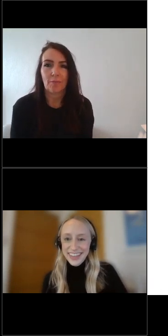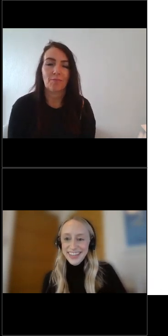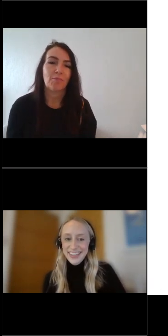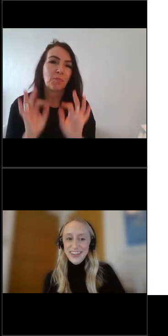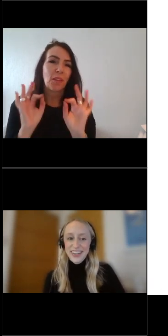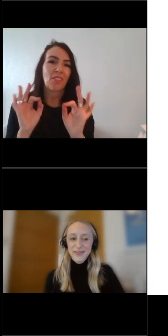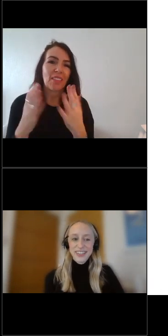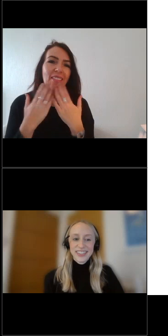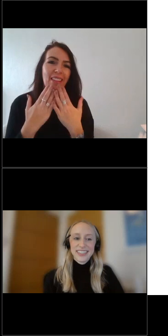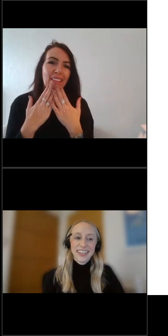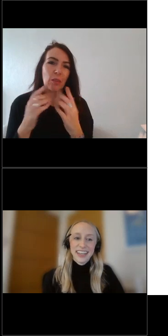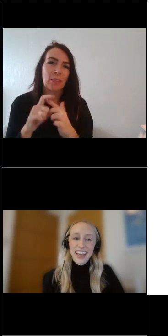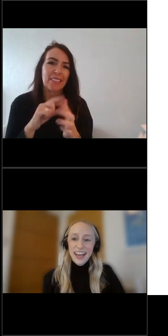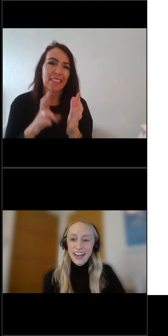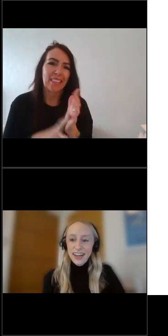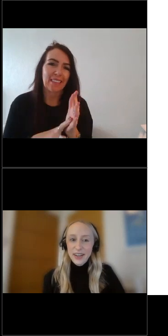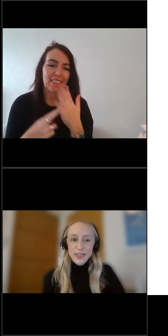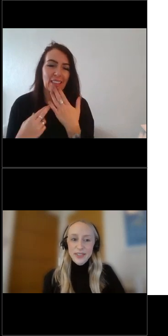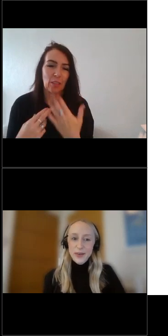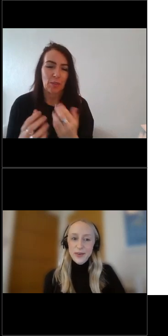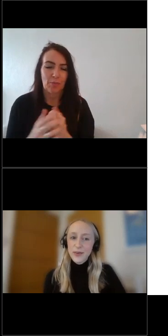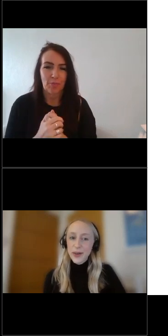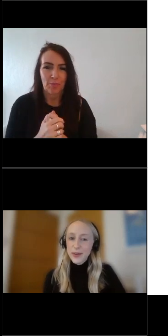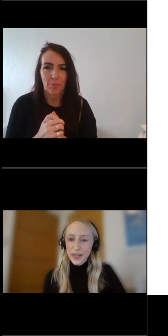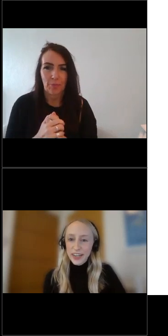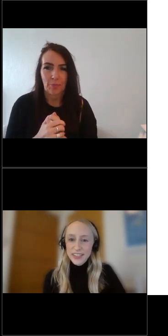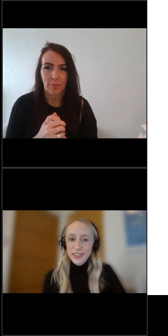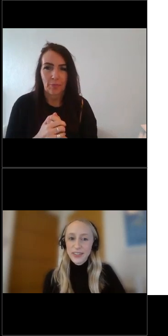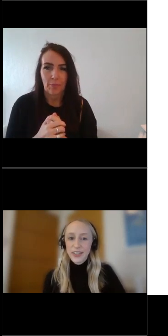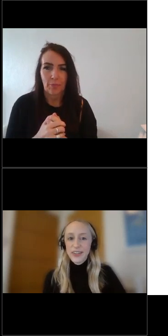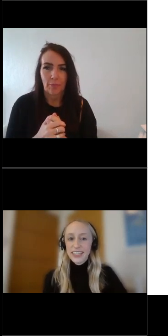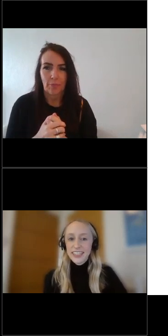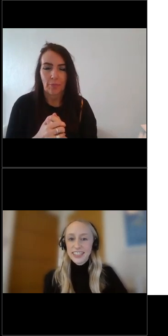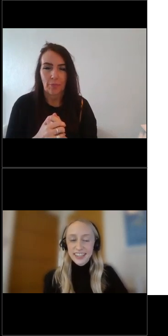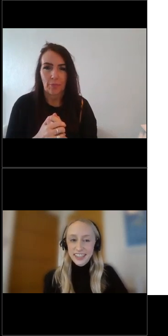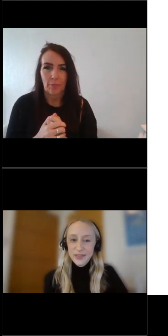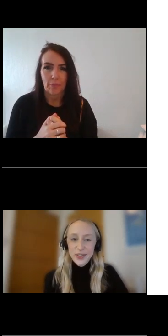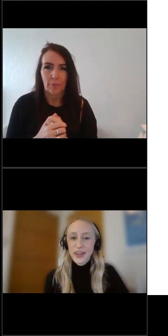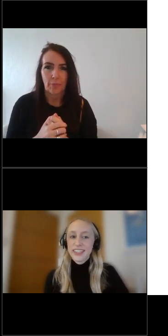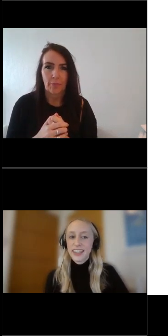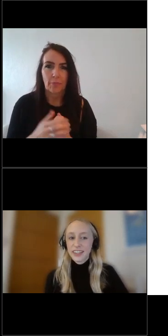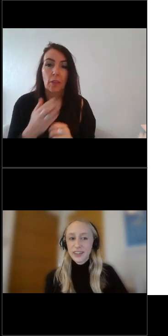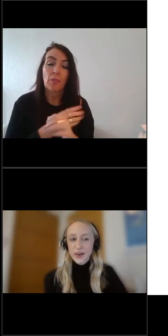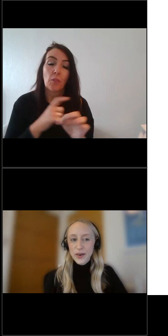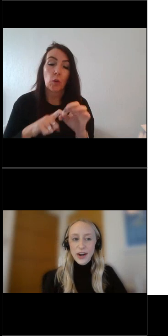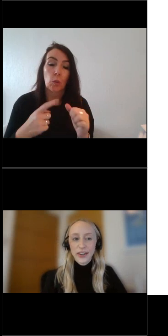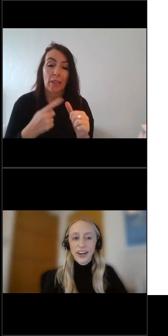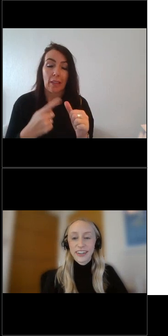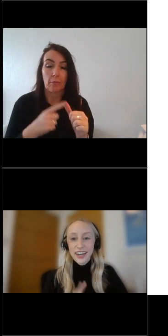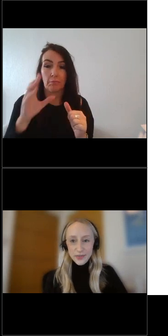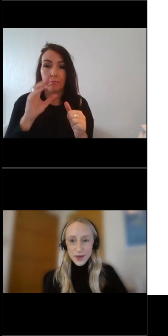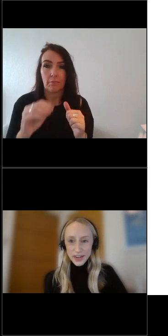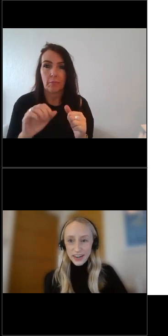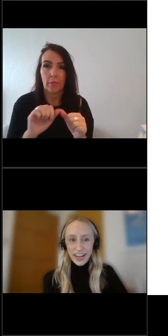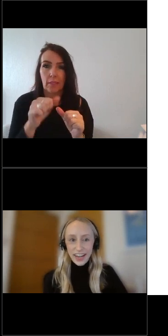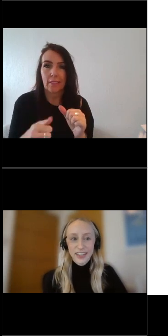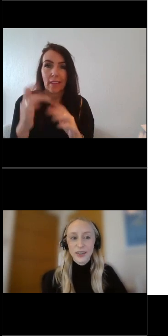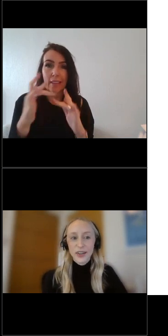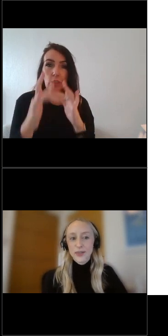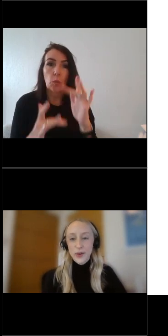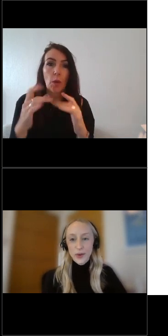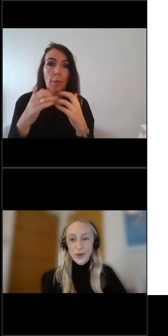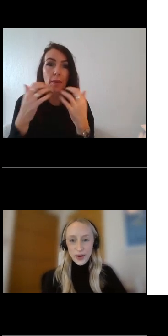Perfect. Thank you, James. So before moving on to the Q&A section, we wanted to let you know about our next webinar